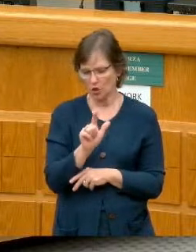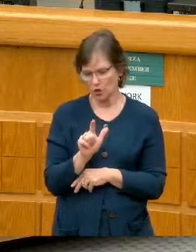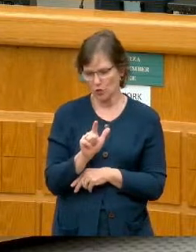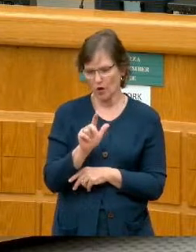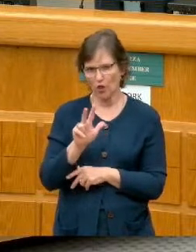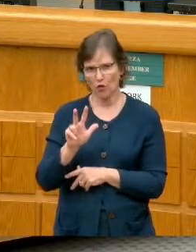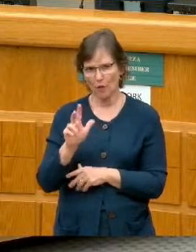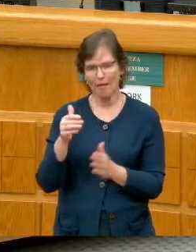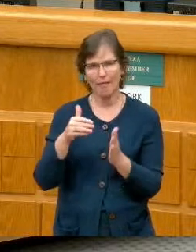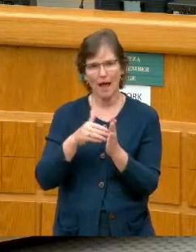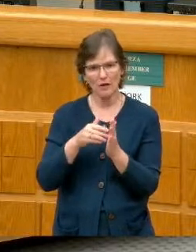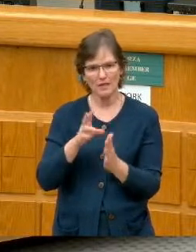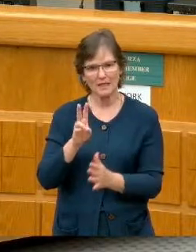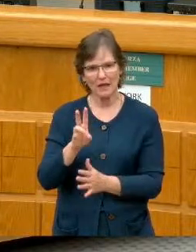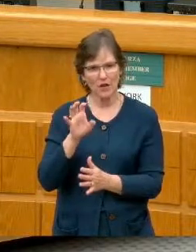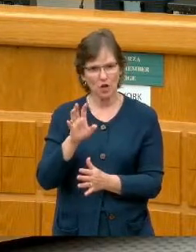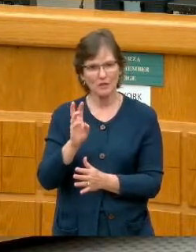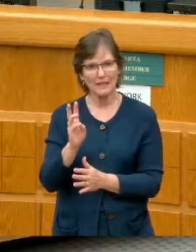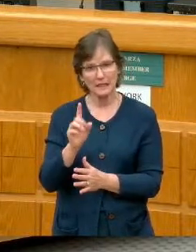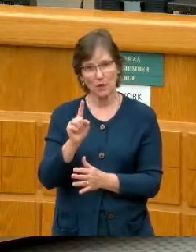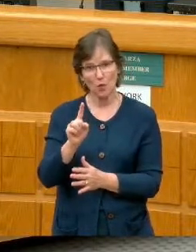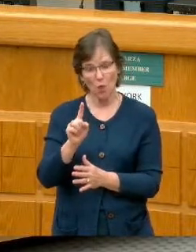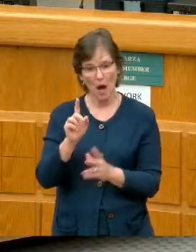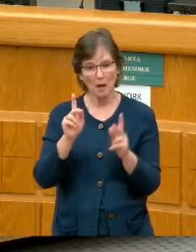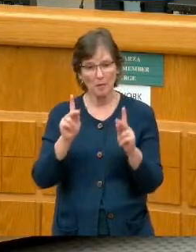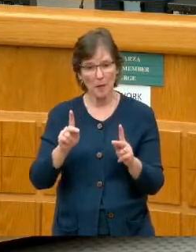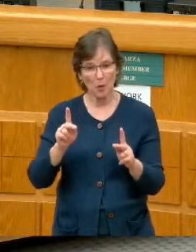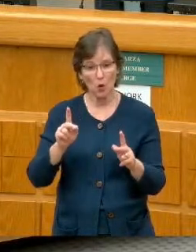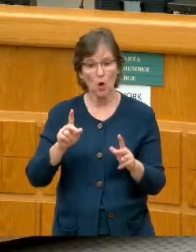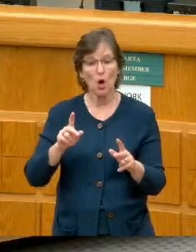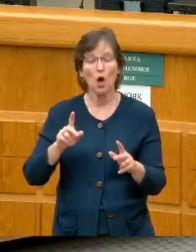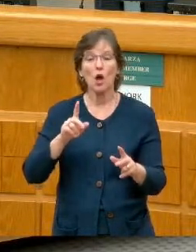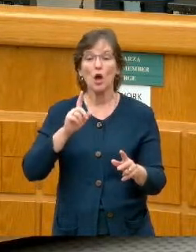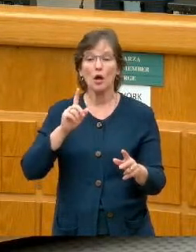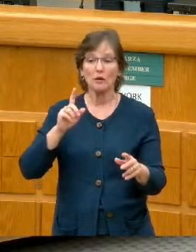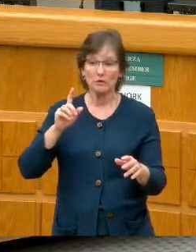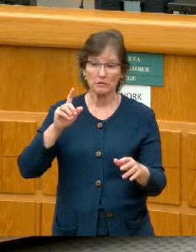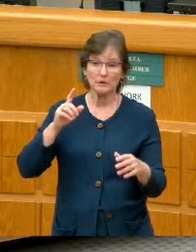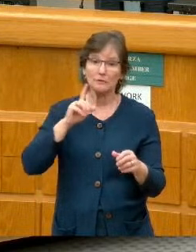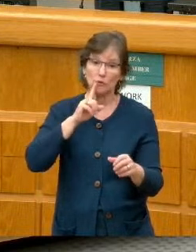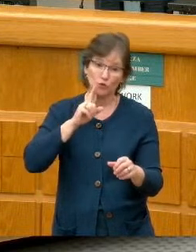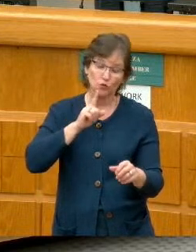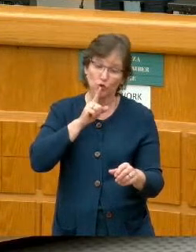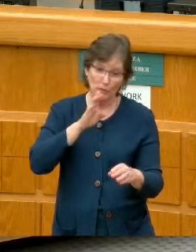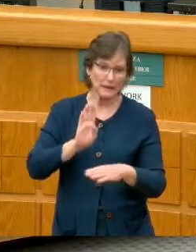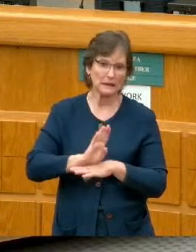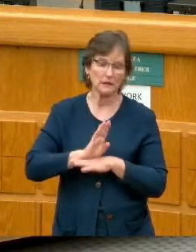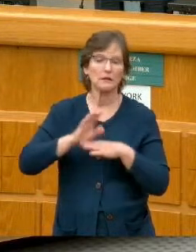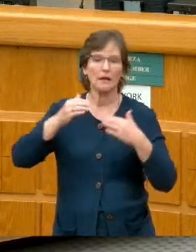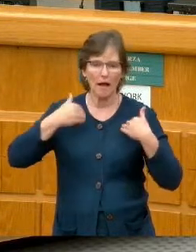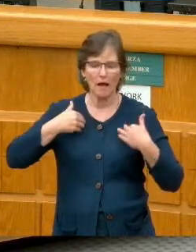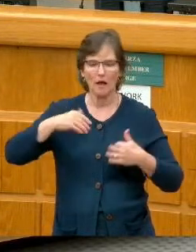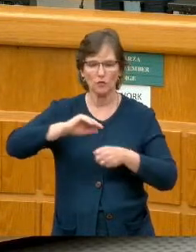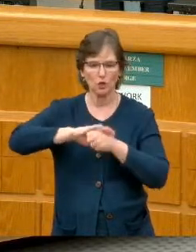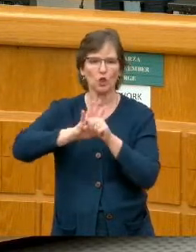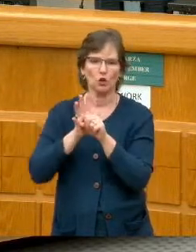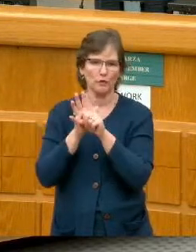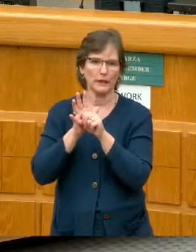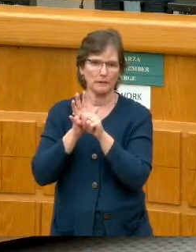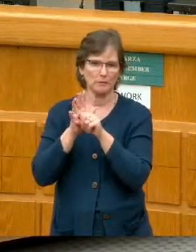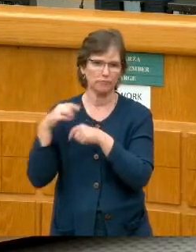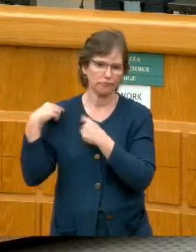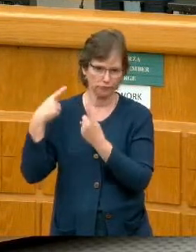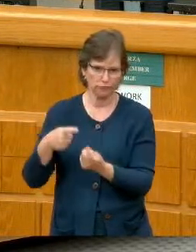23,761. Remember, these are confirmed cases, so we don't include the probable cases in these counts because the